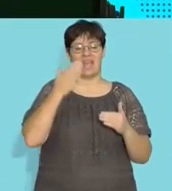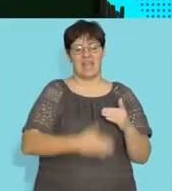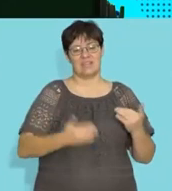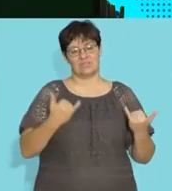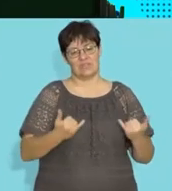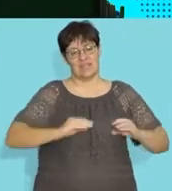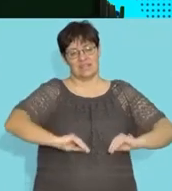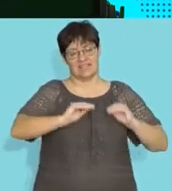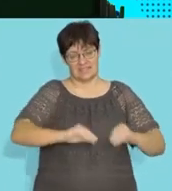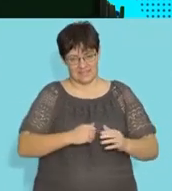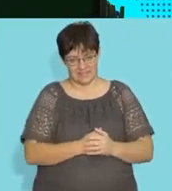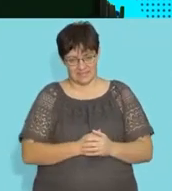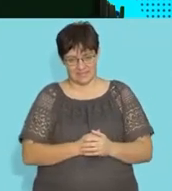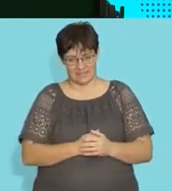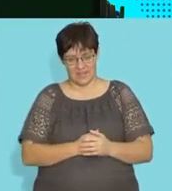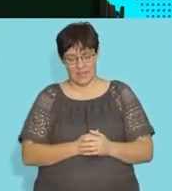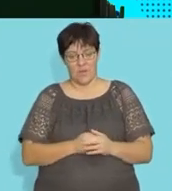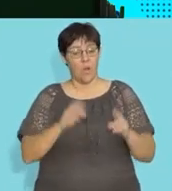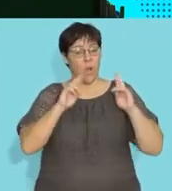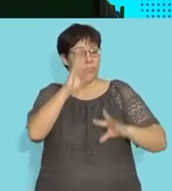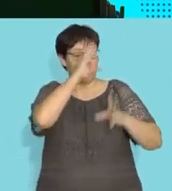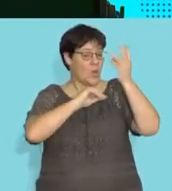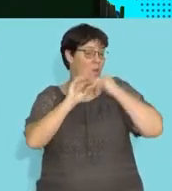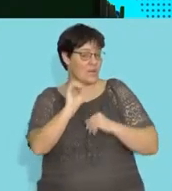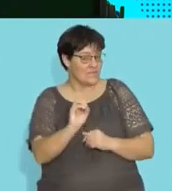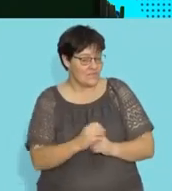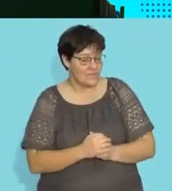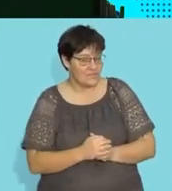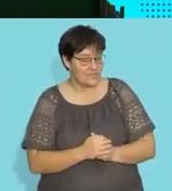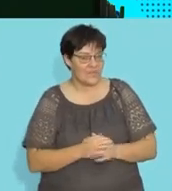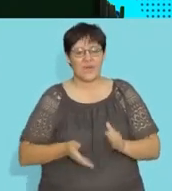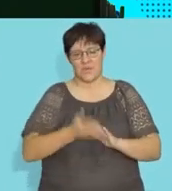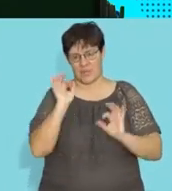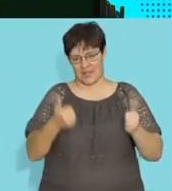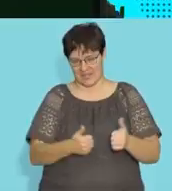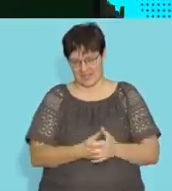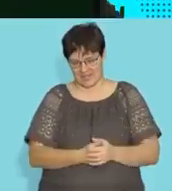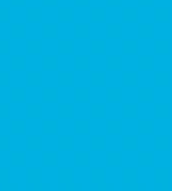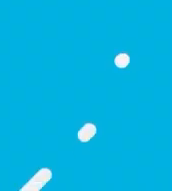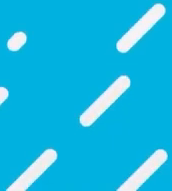end of today's session. I hope you've learned something. Go well.